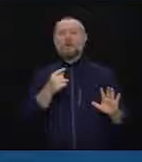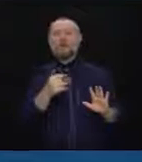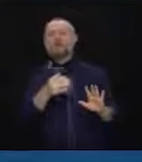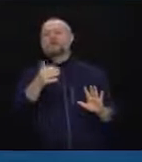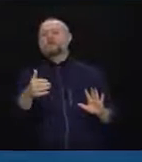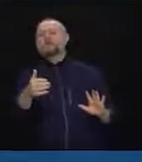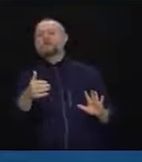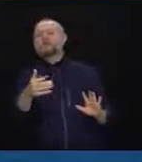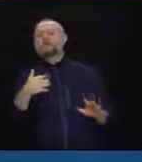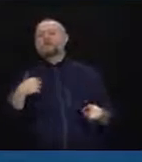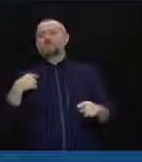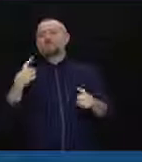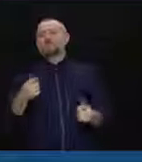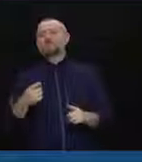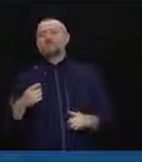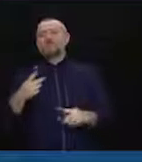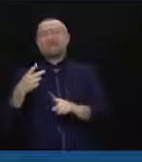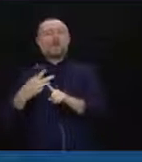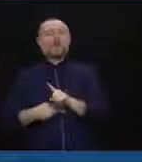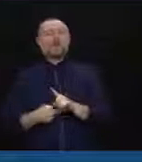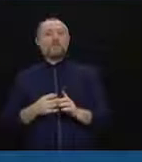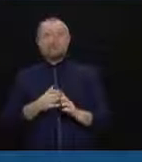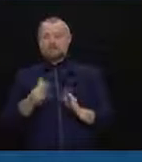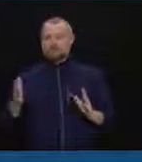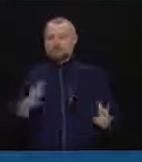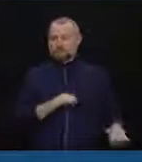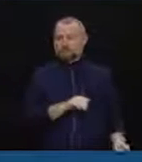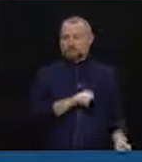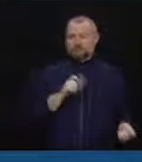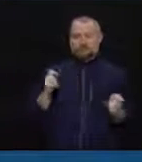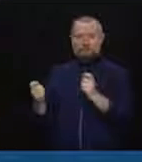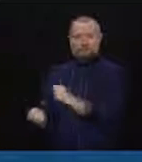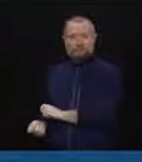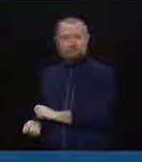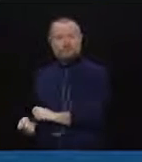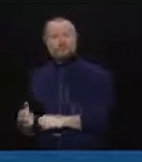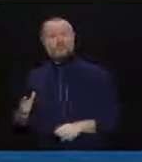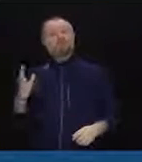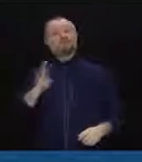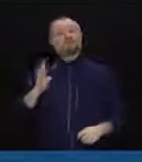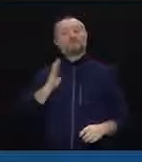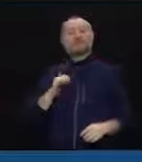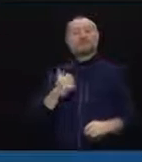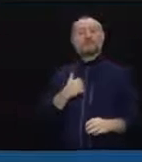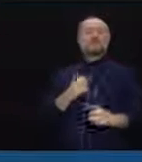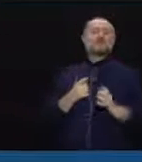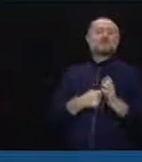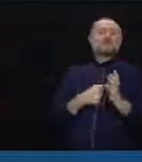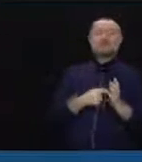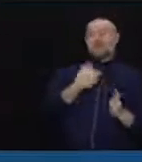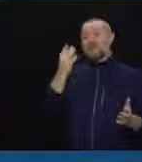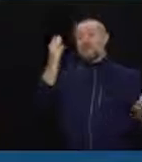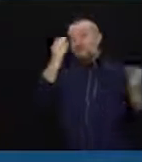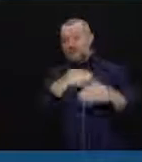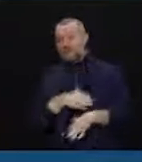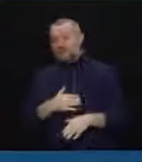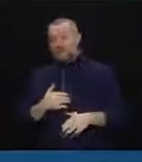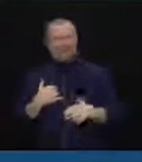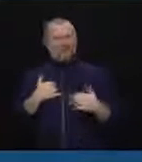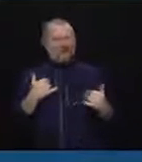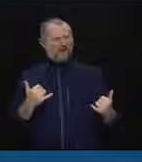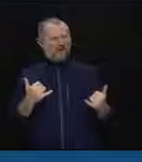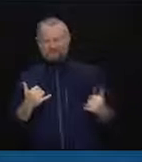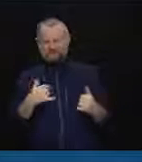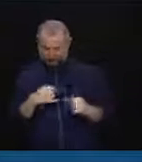now the majority were asymptomatic for COVID, but were tested positive. So these are part of those individuals who don't even know they had